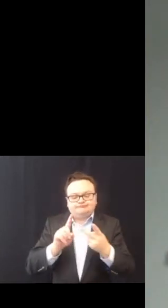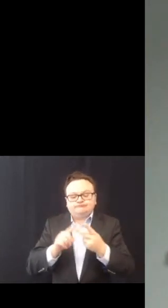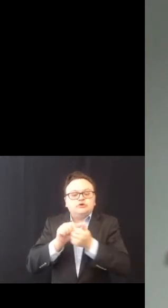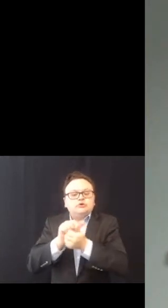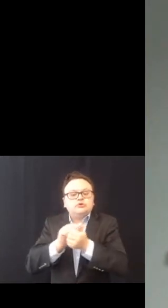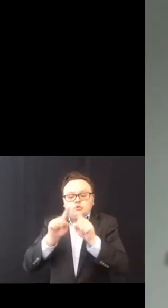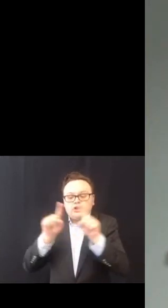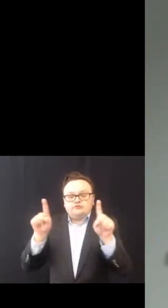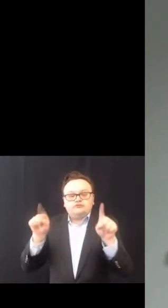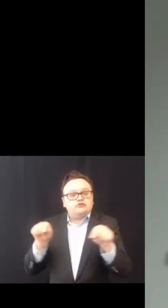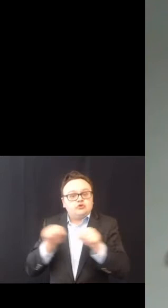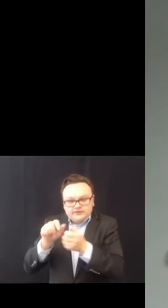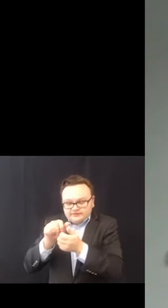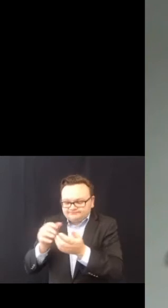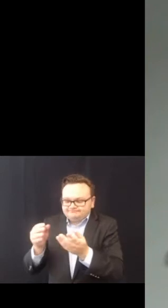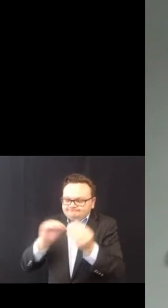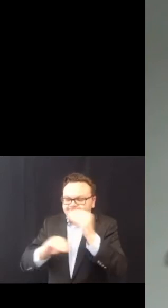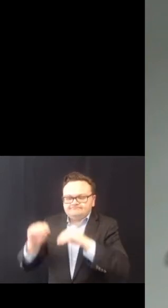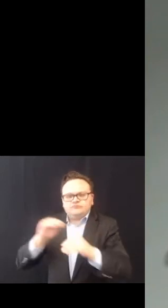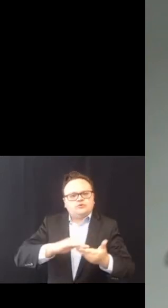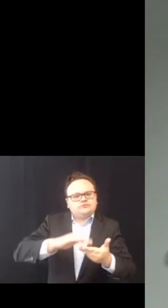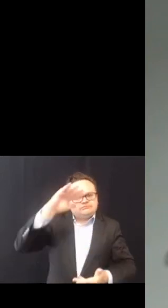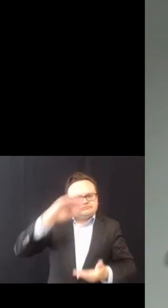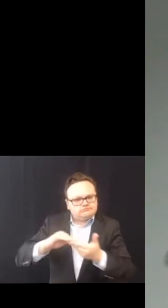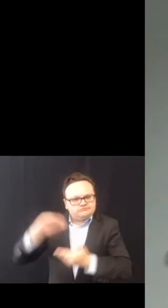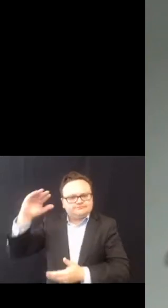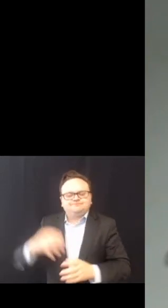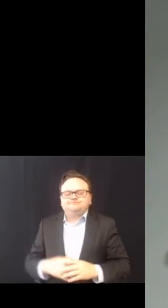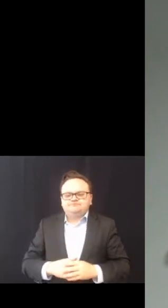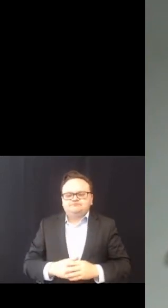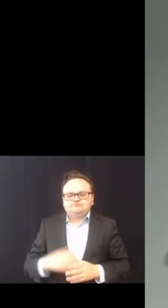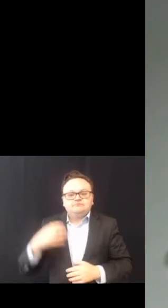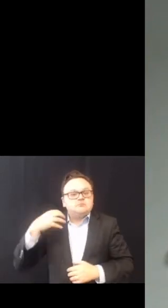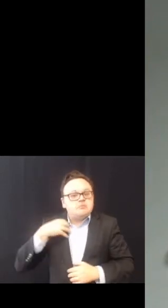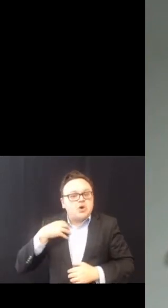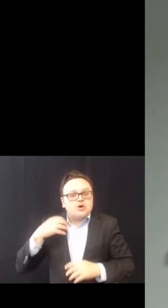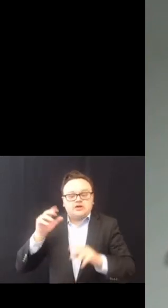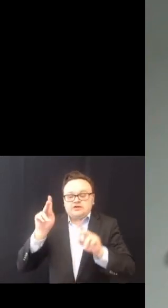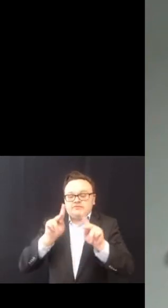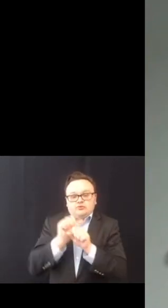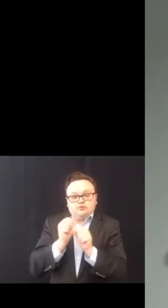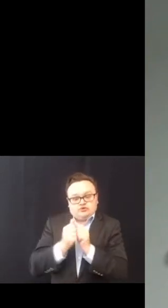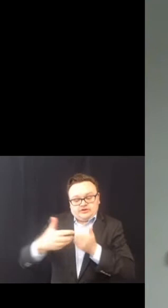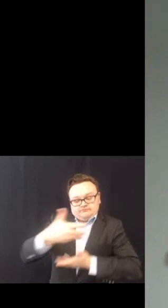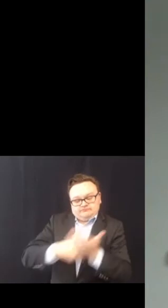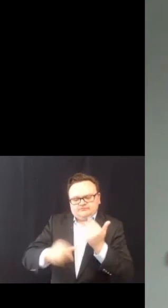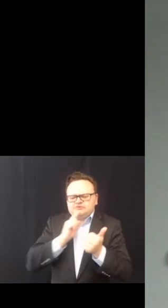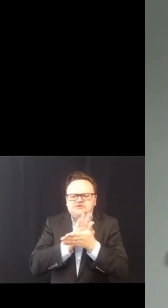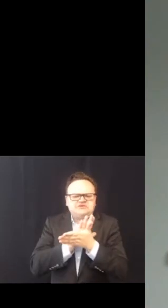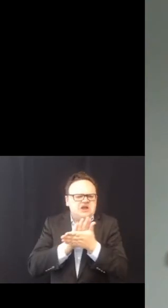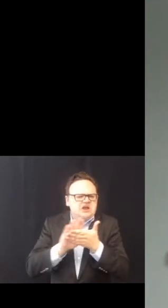My bosses and coworkers are very nice to me, and I will all help each other